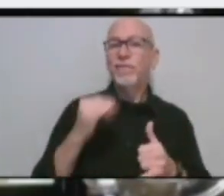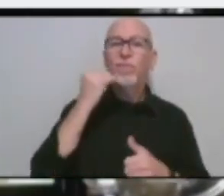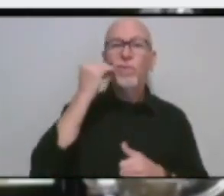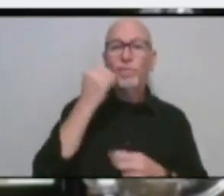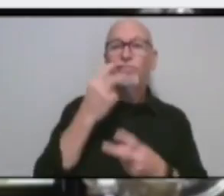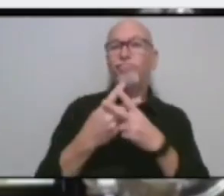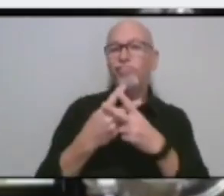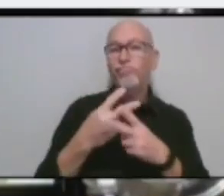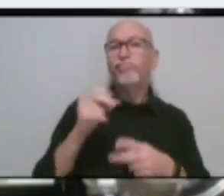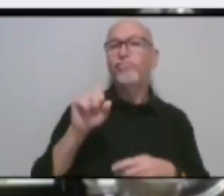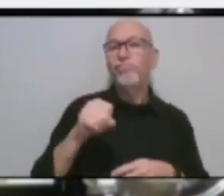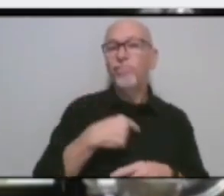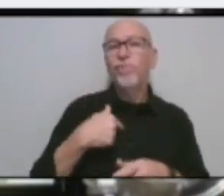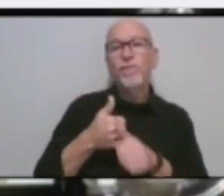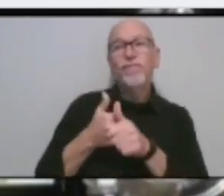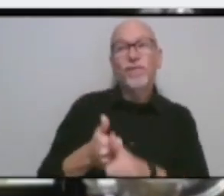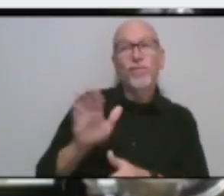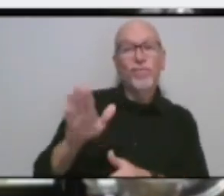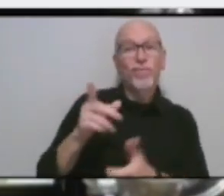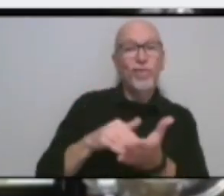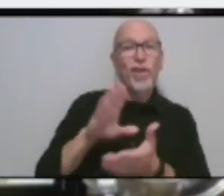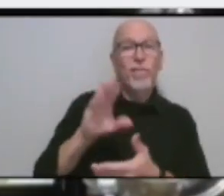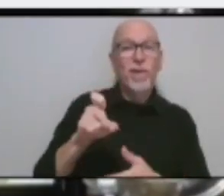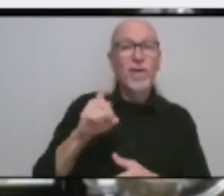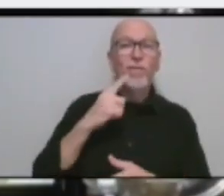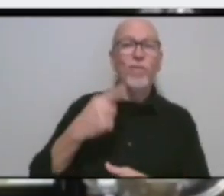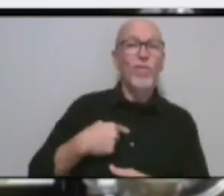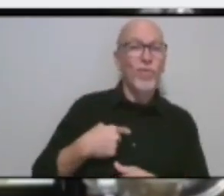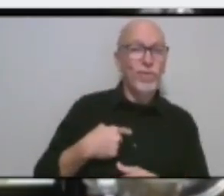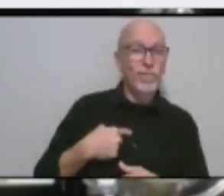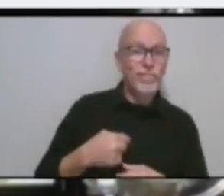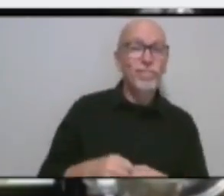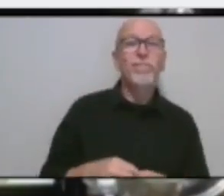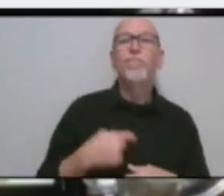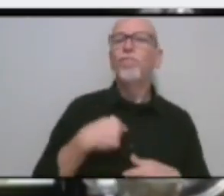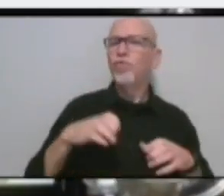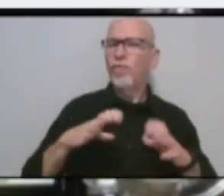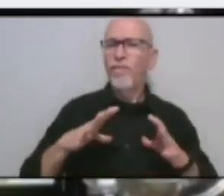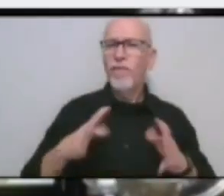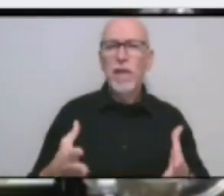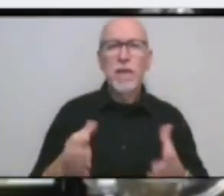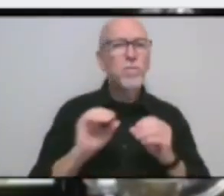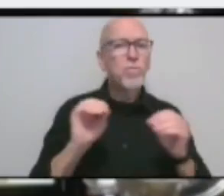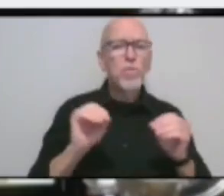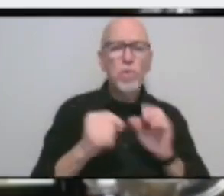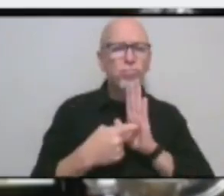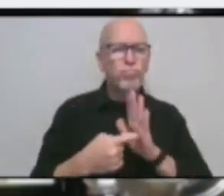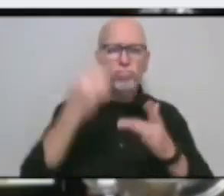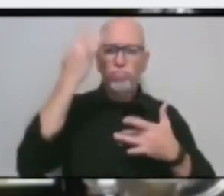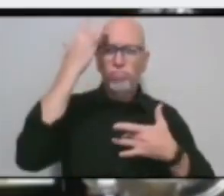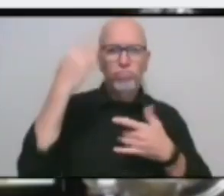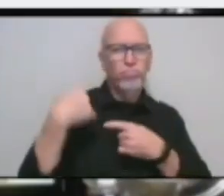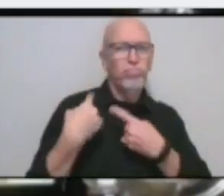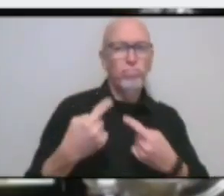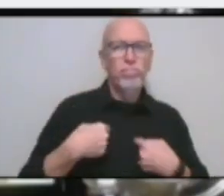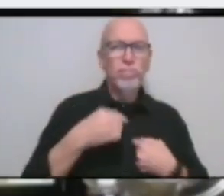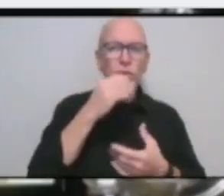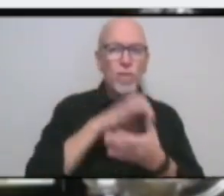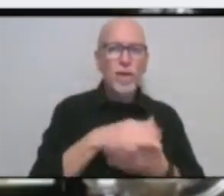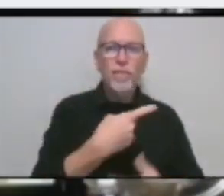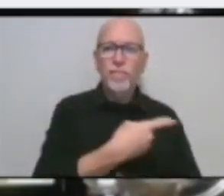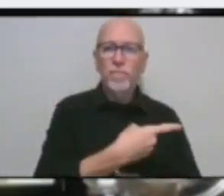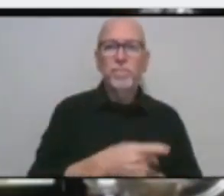following Dr. Box's orders. We're doing fine. No symptoms developing for either of us.